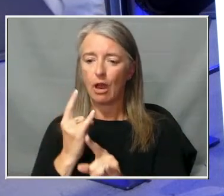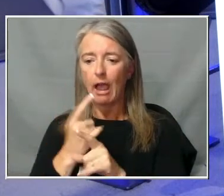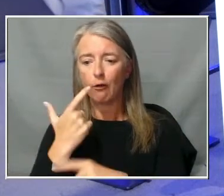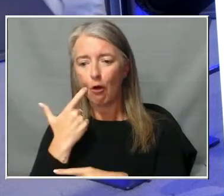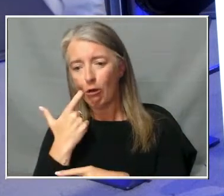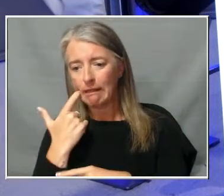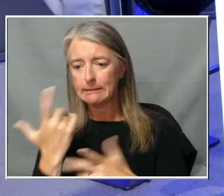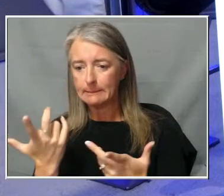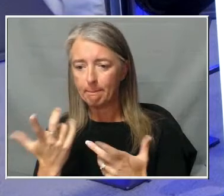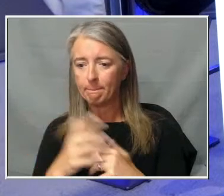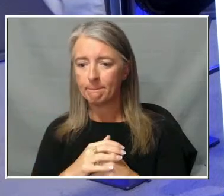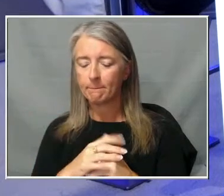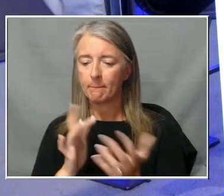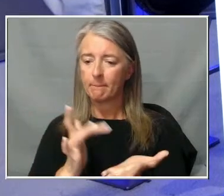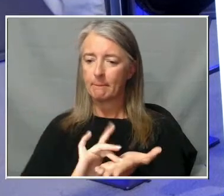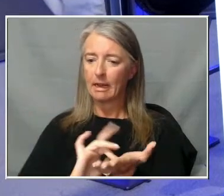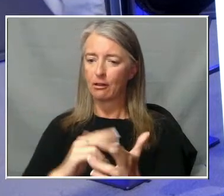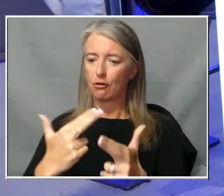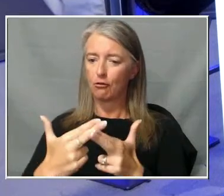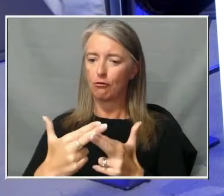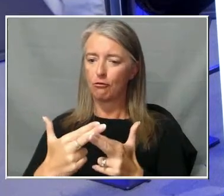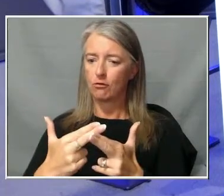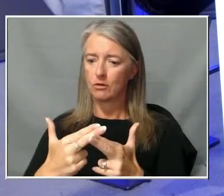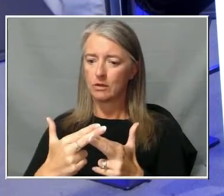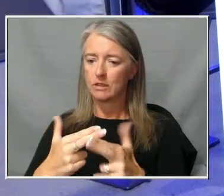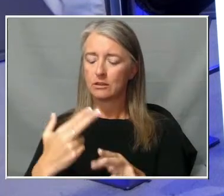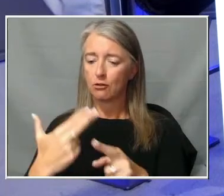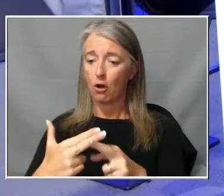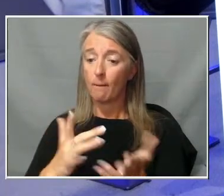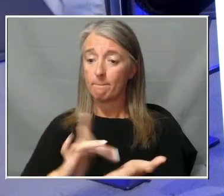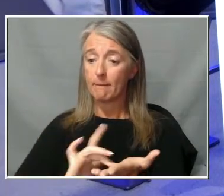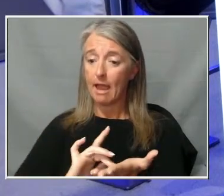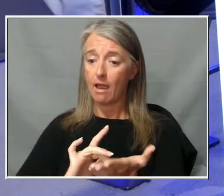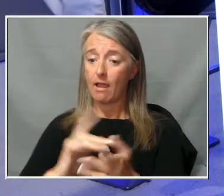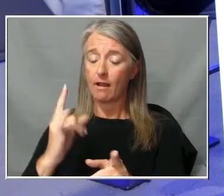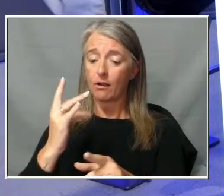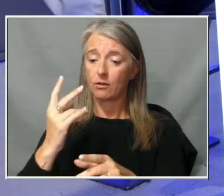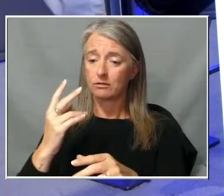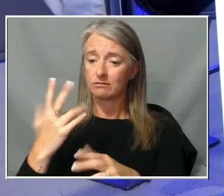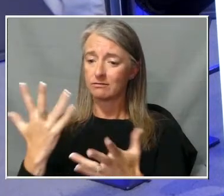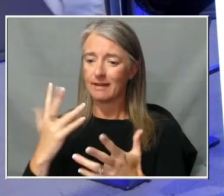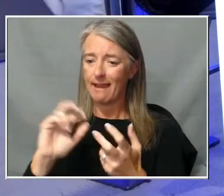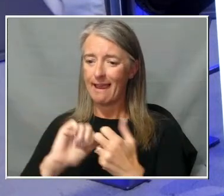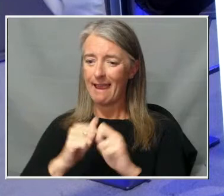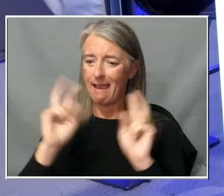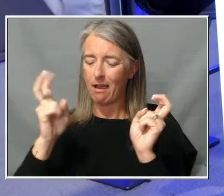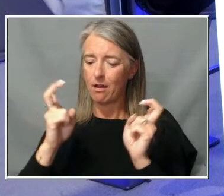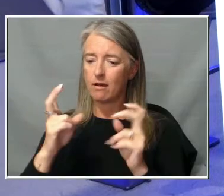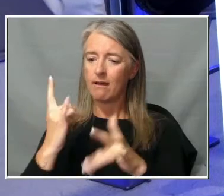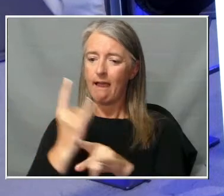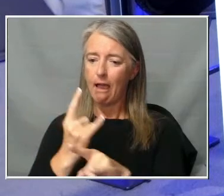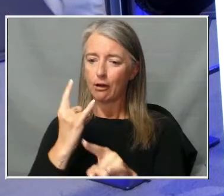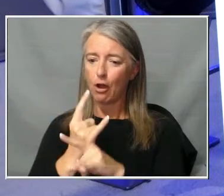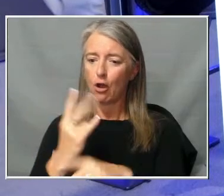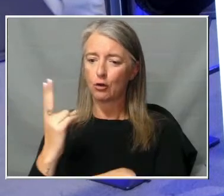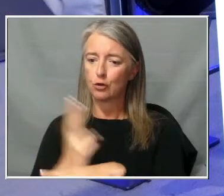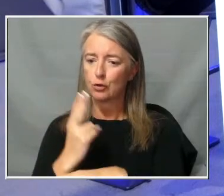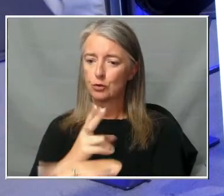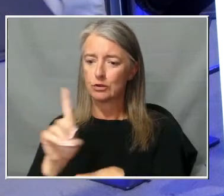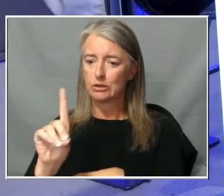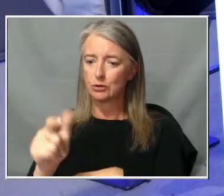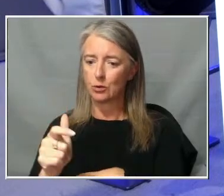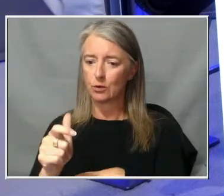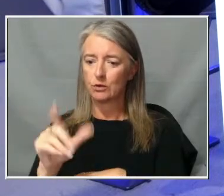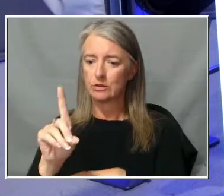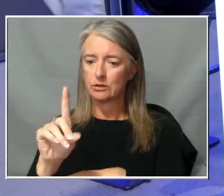it's referred to as alcohol use disorder. And also, you do not prefer the term addict. You